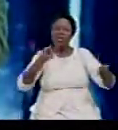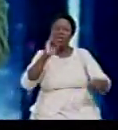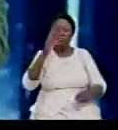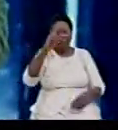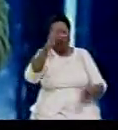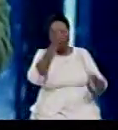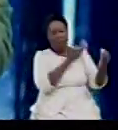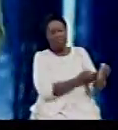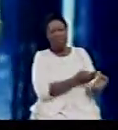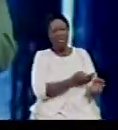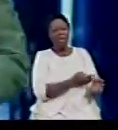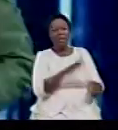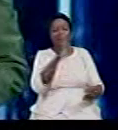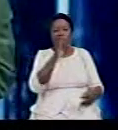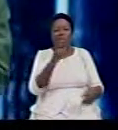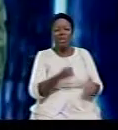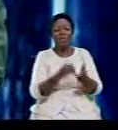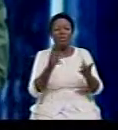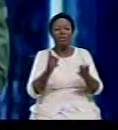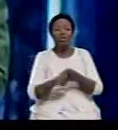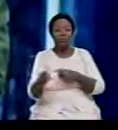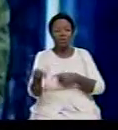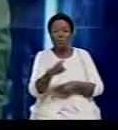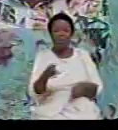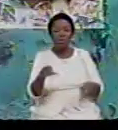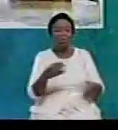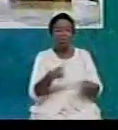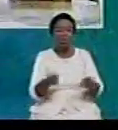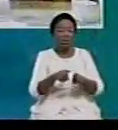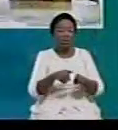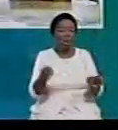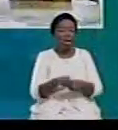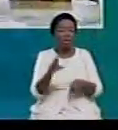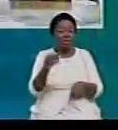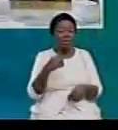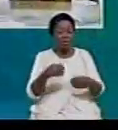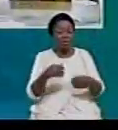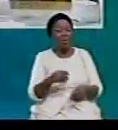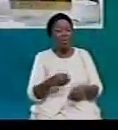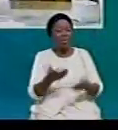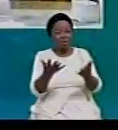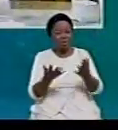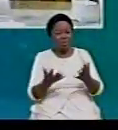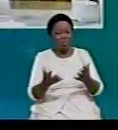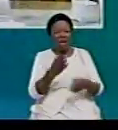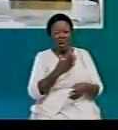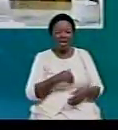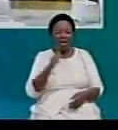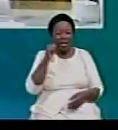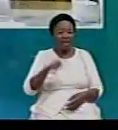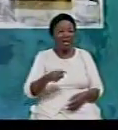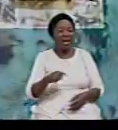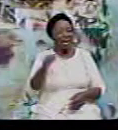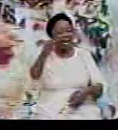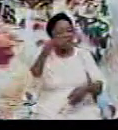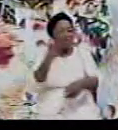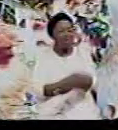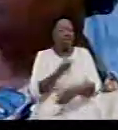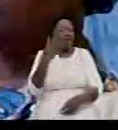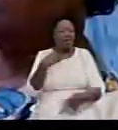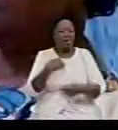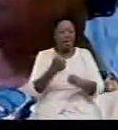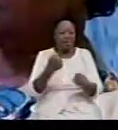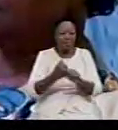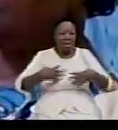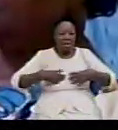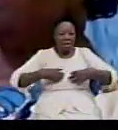unto thee even as thou wilt. And her daughter was made whole from that